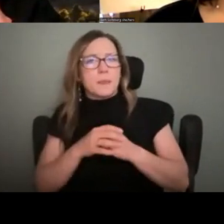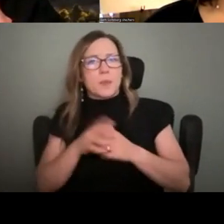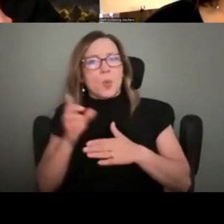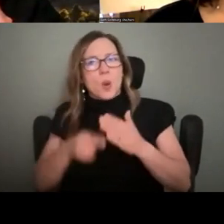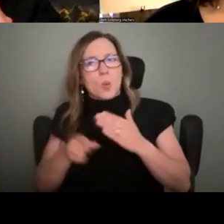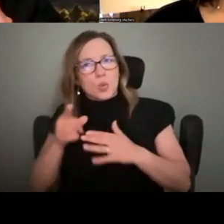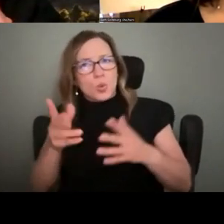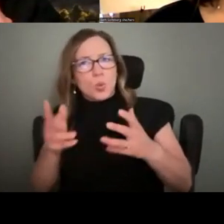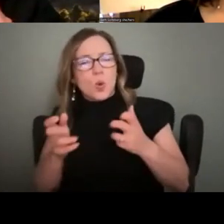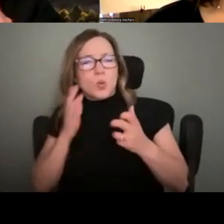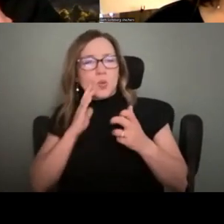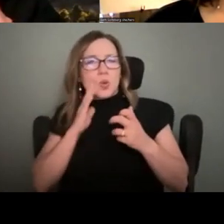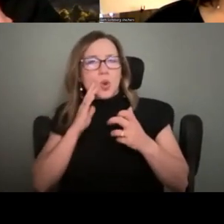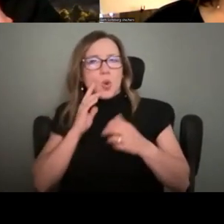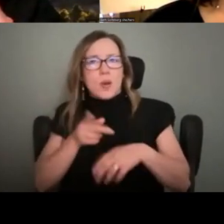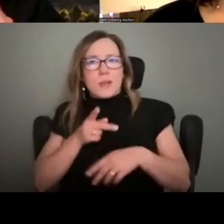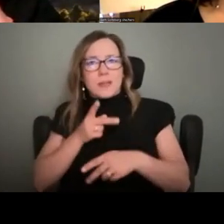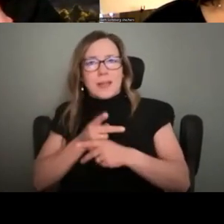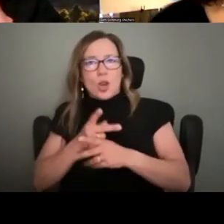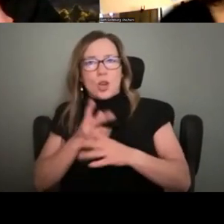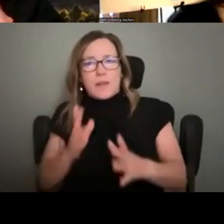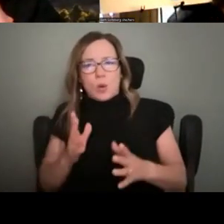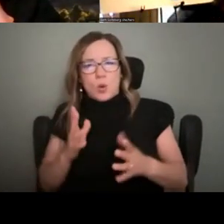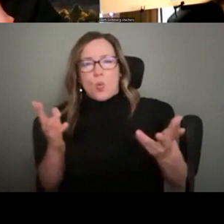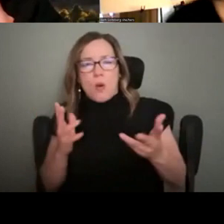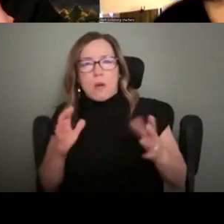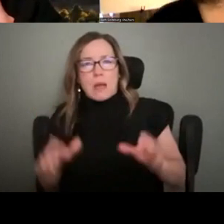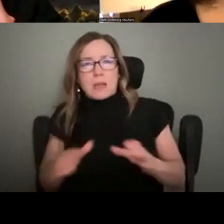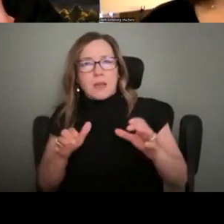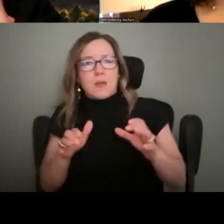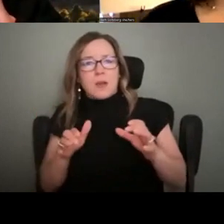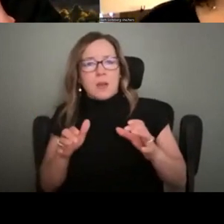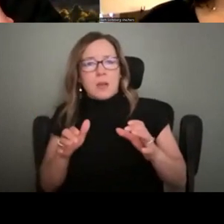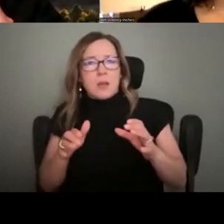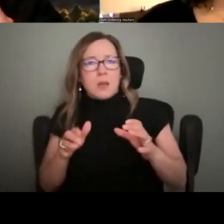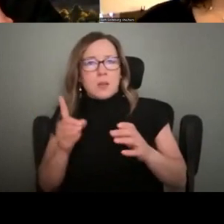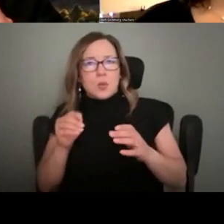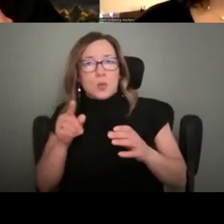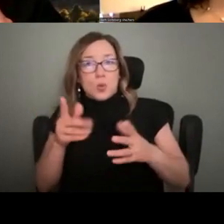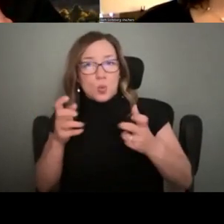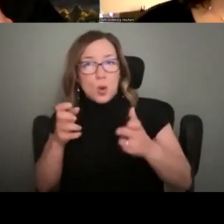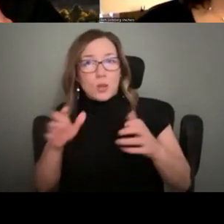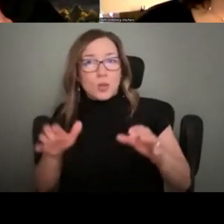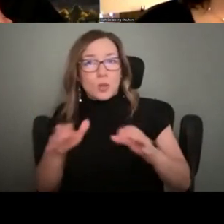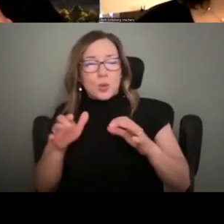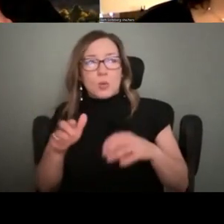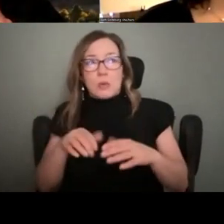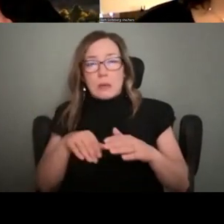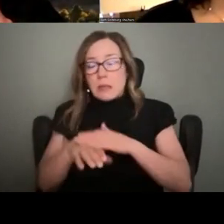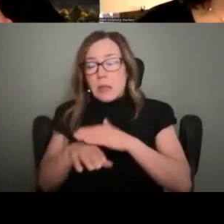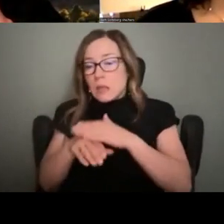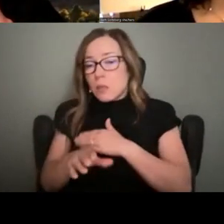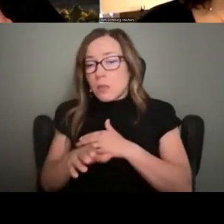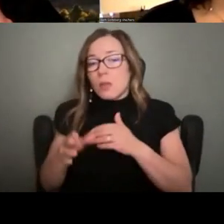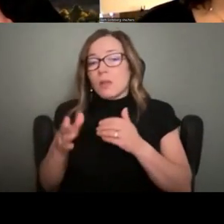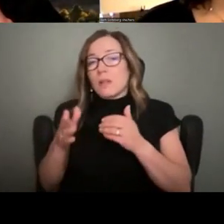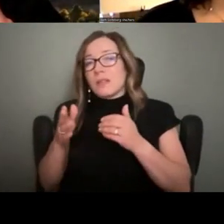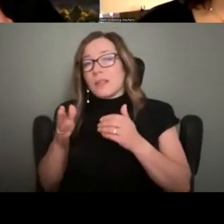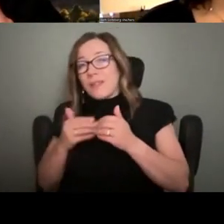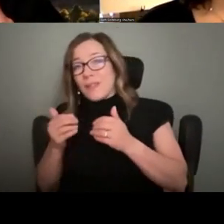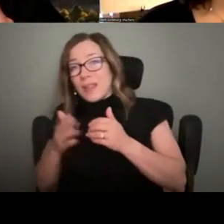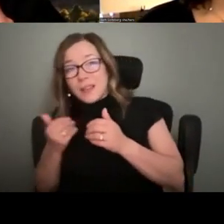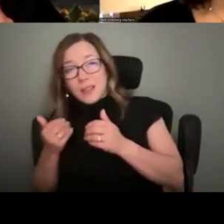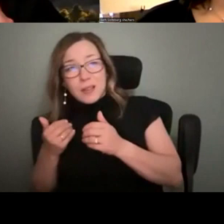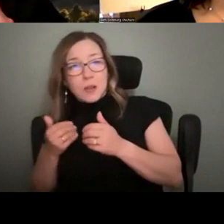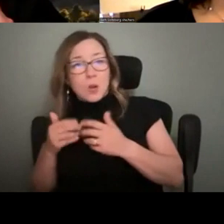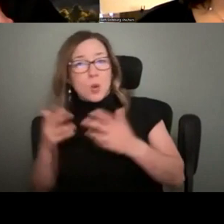as a caregiver, or what activity would you want to do? And be thinking, is it accessible? Is it convenient?